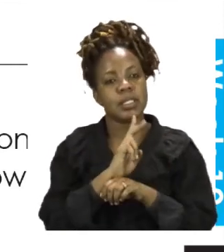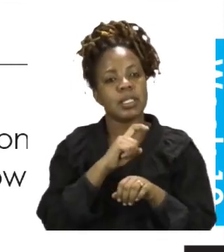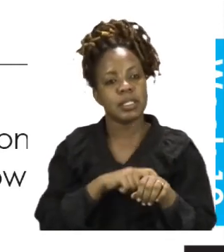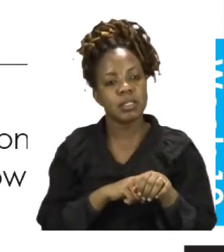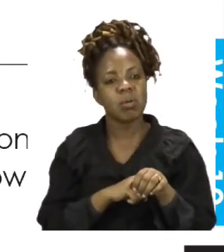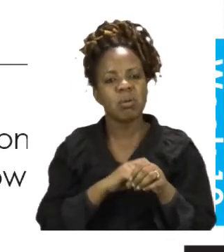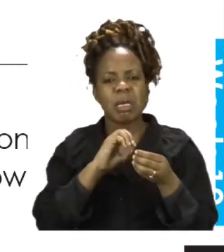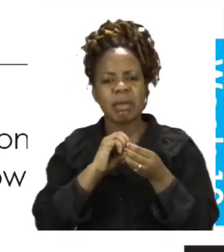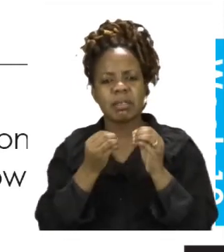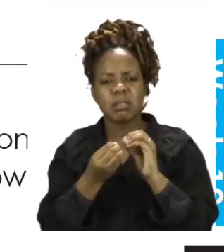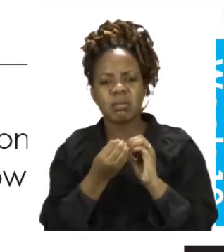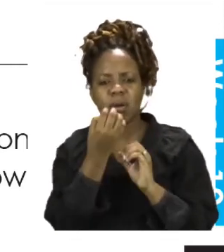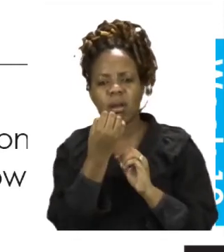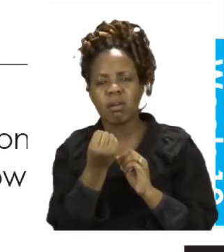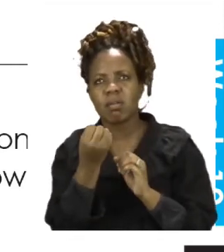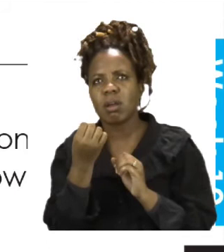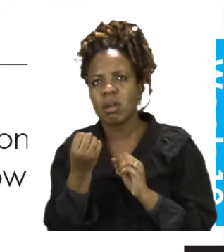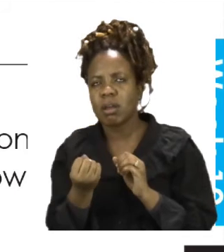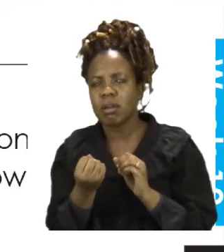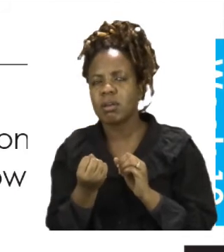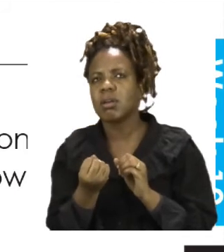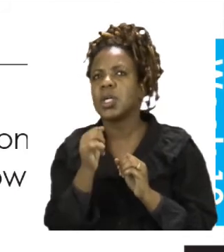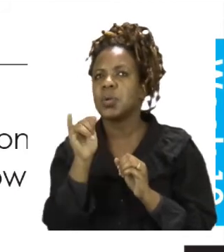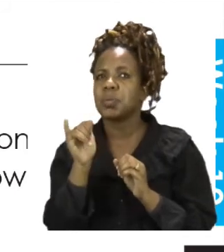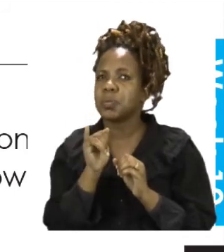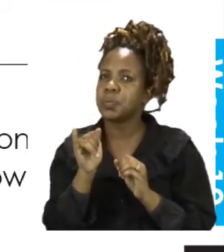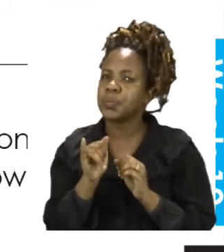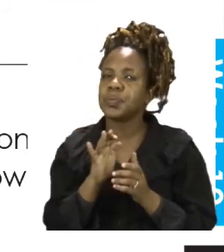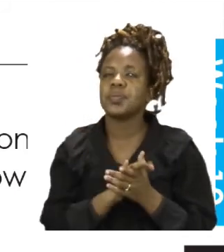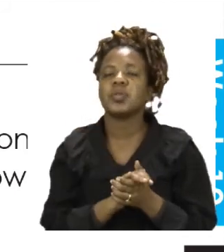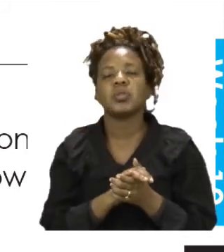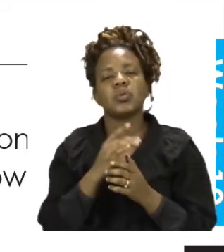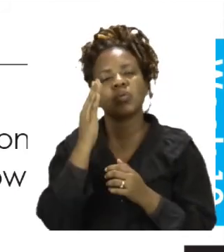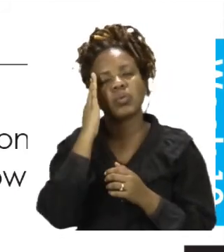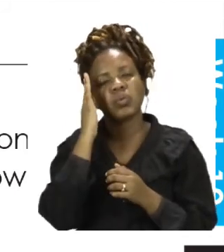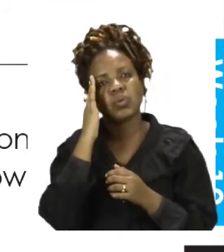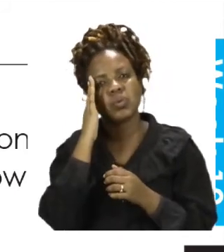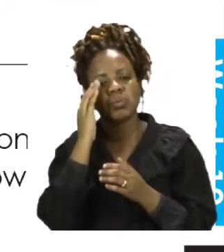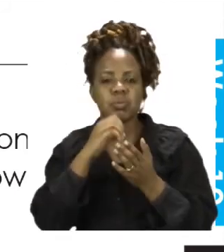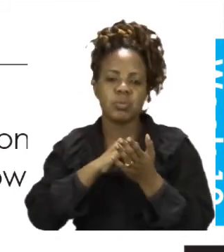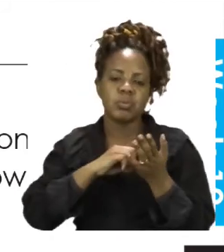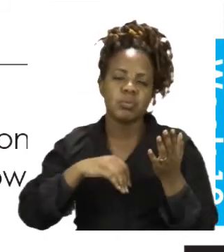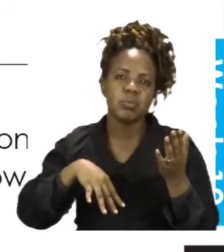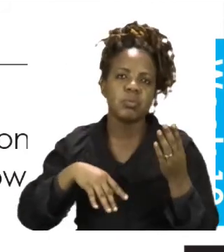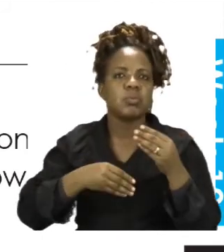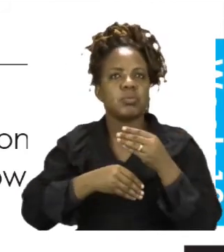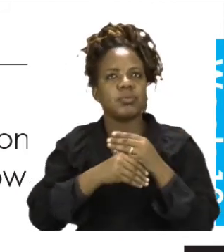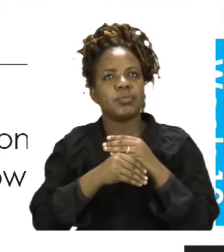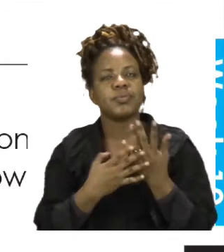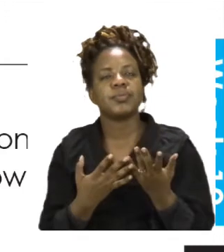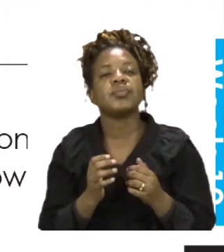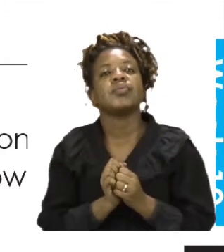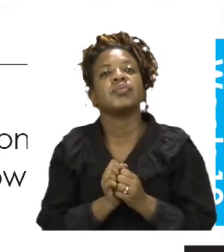numbers so that you can decide whether you are adding or subtracting. And then the third time is